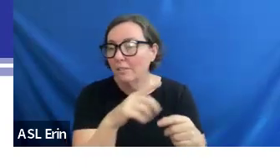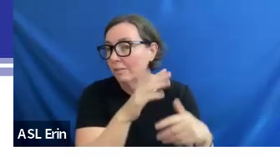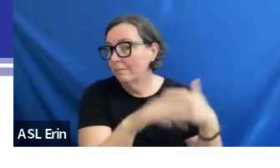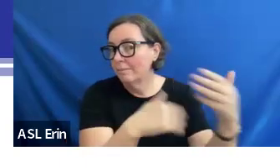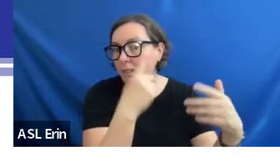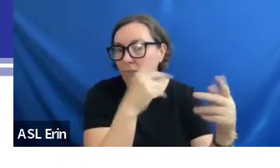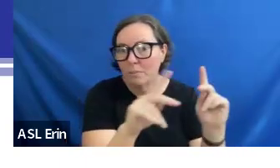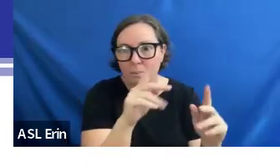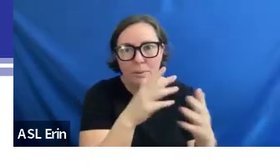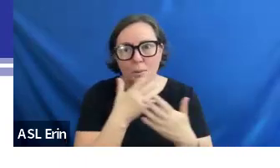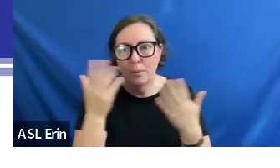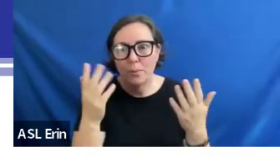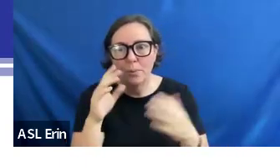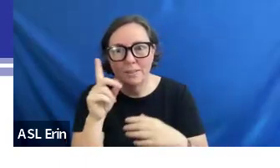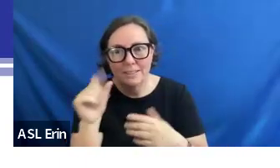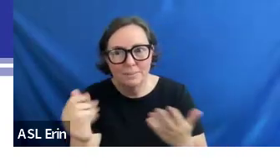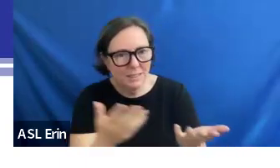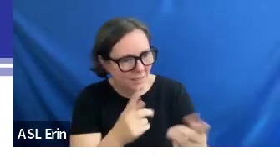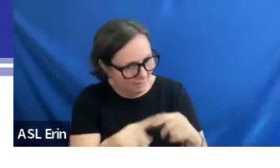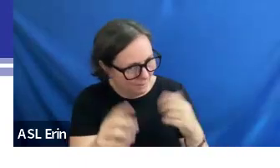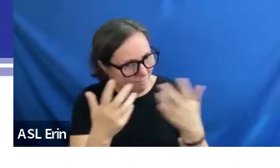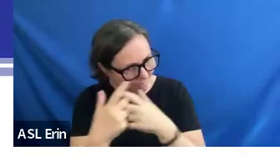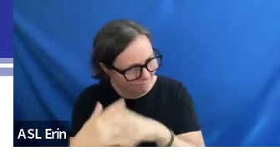and isn't forgotten by the wayside.